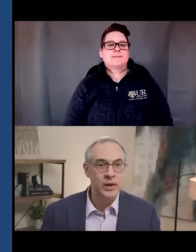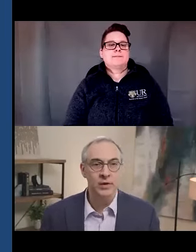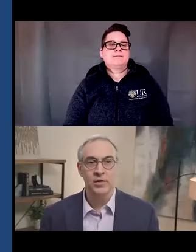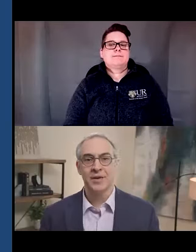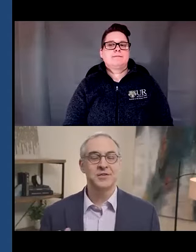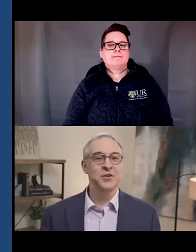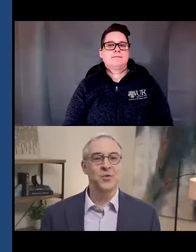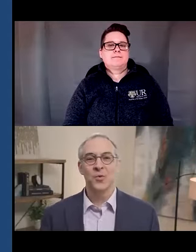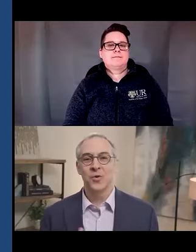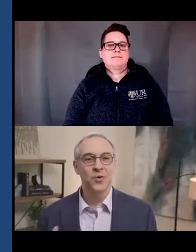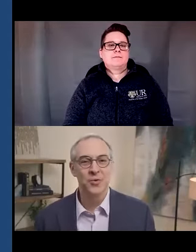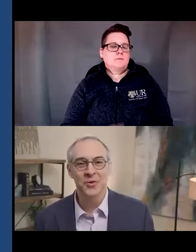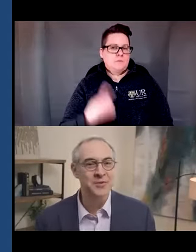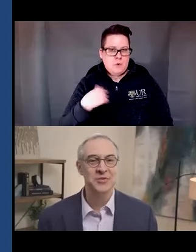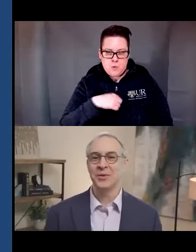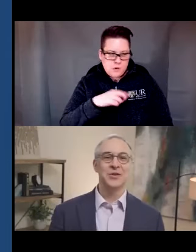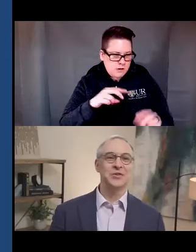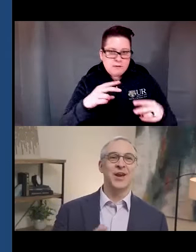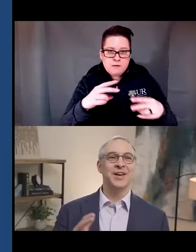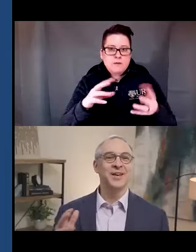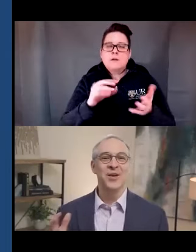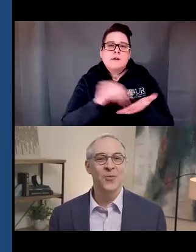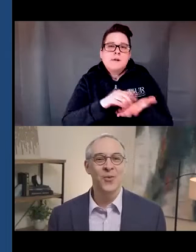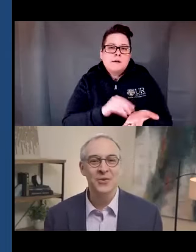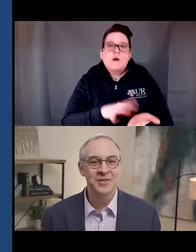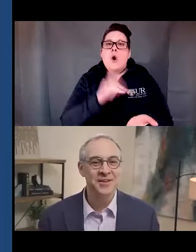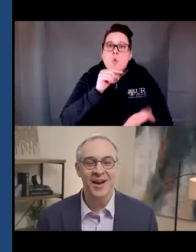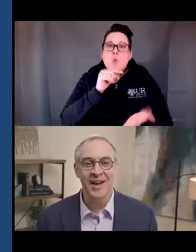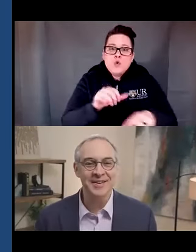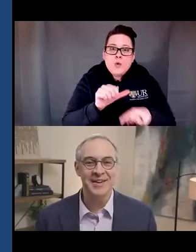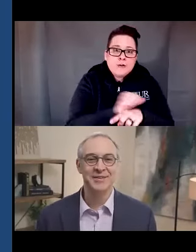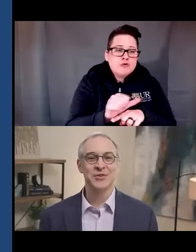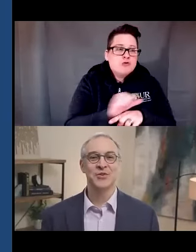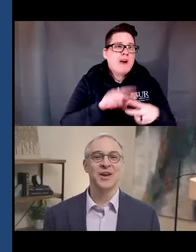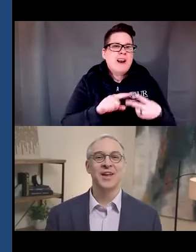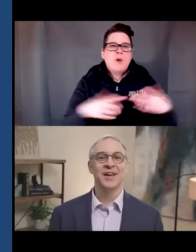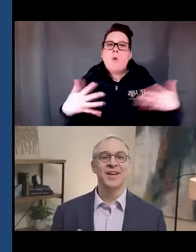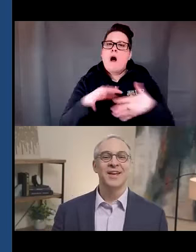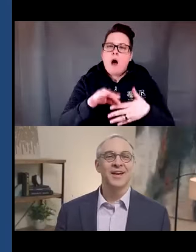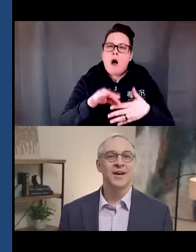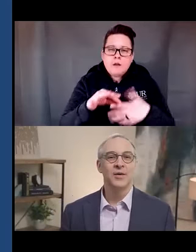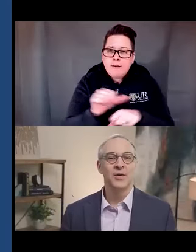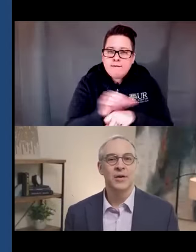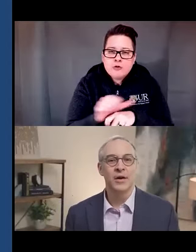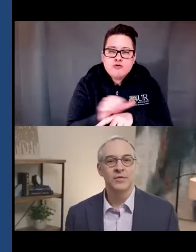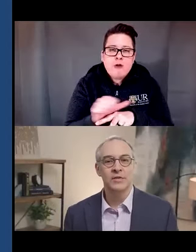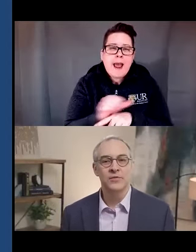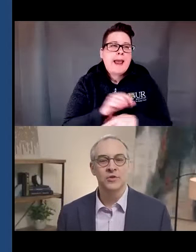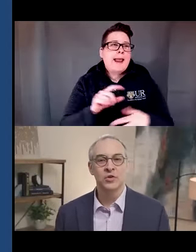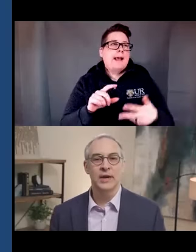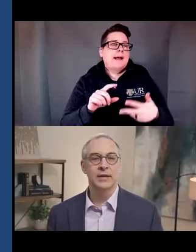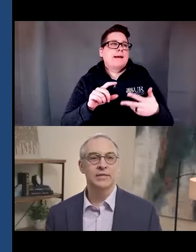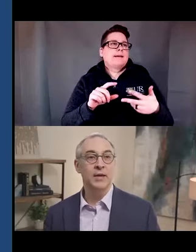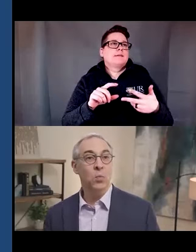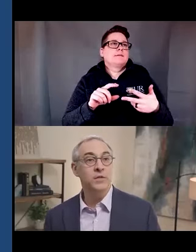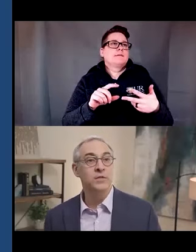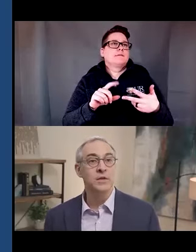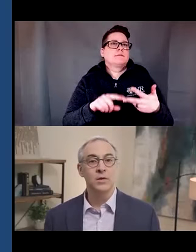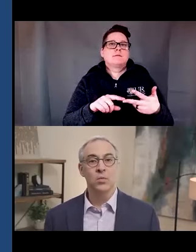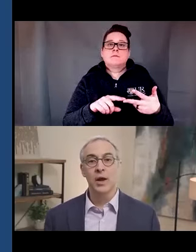We characterized, who was doing the training, what was the content of the training, of these different trainings,